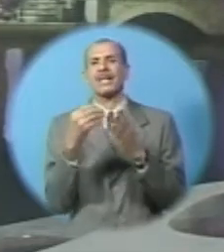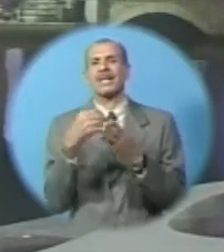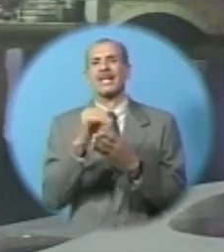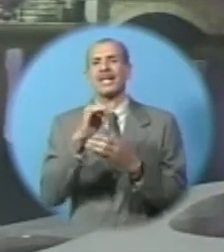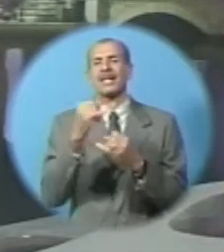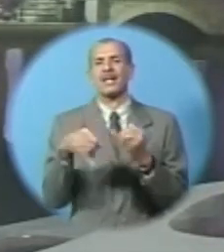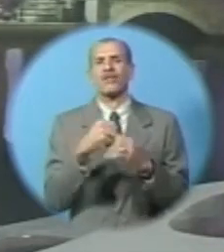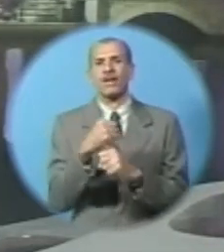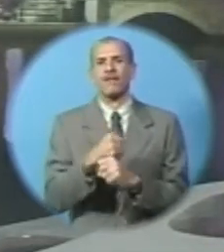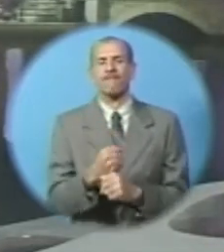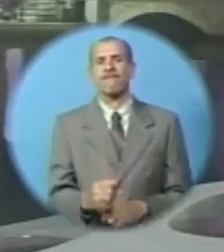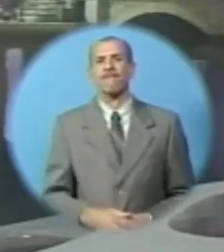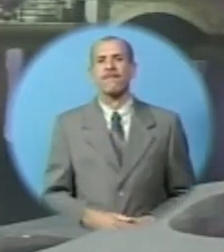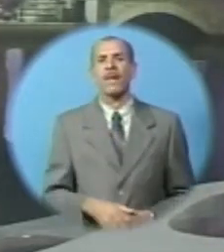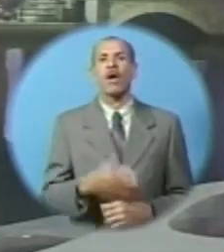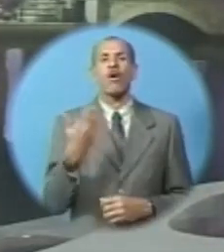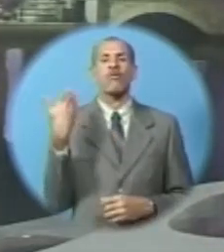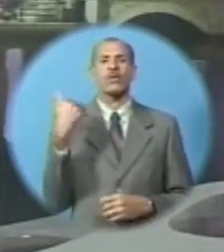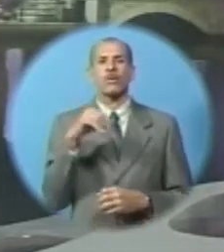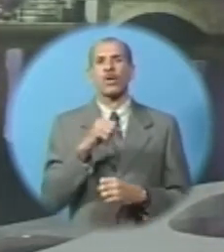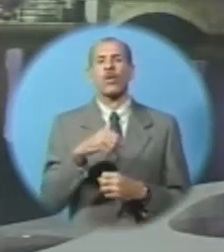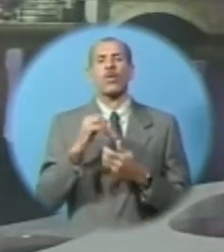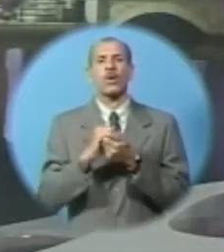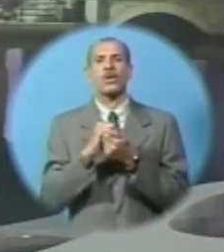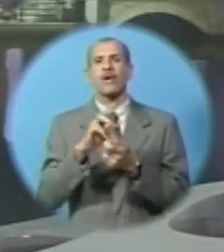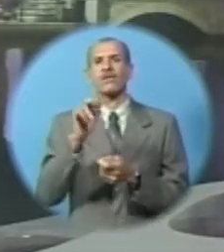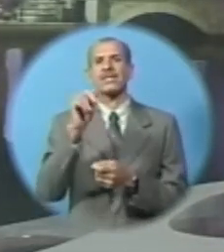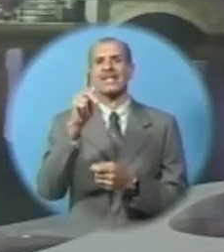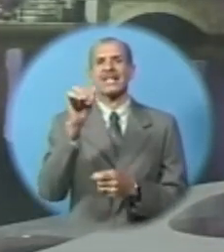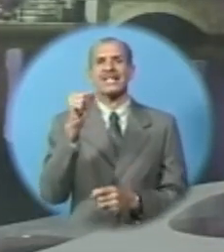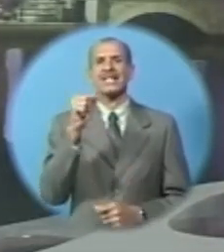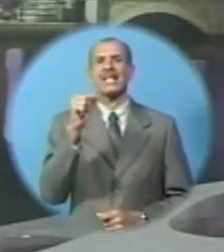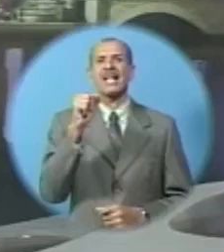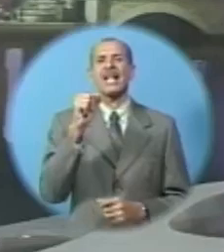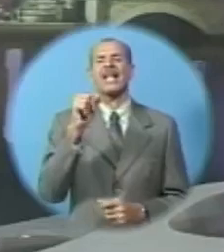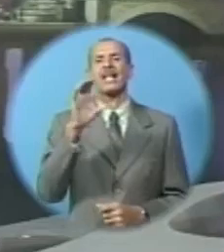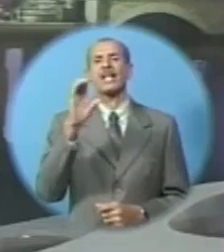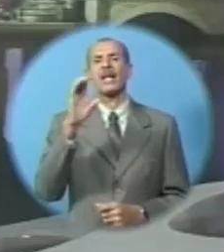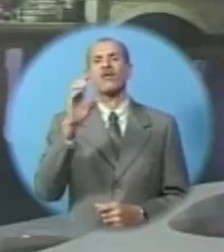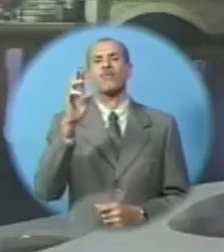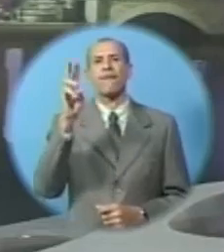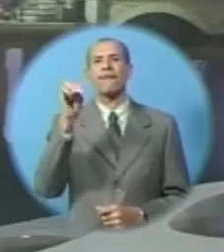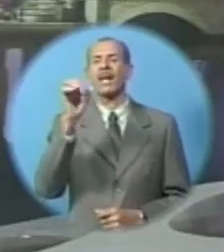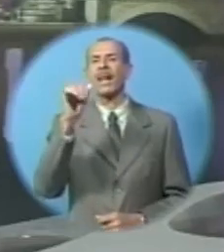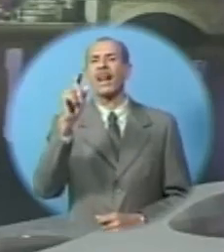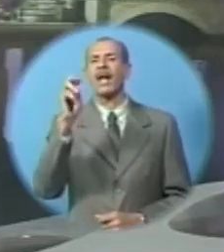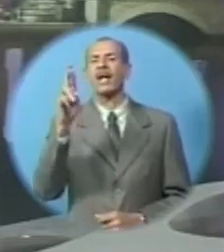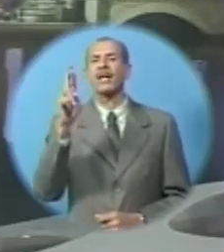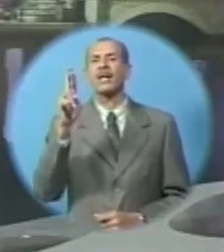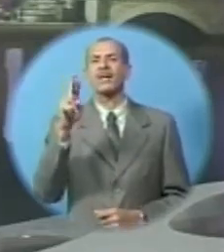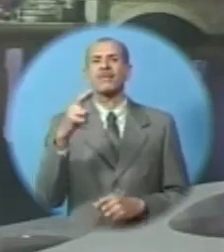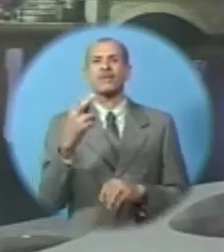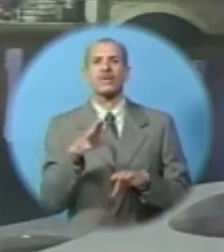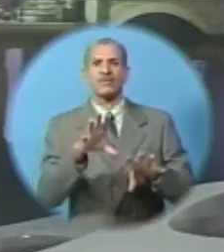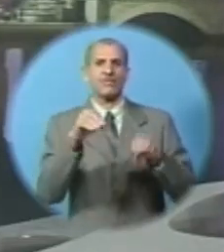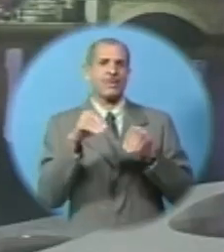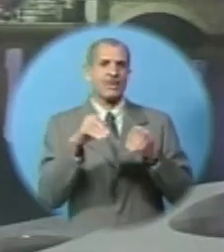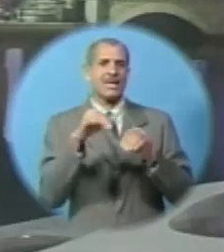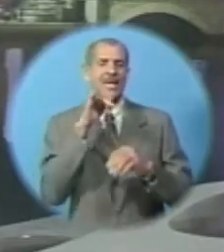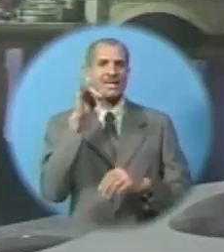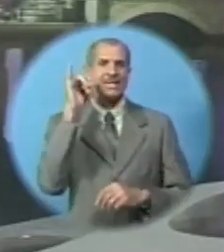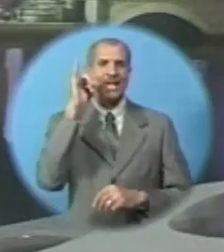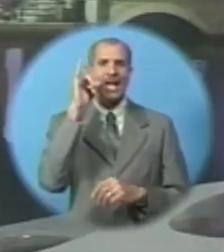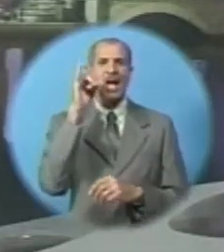year-end. Former owner of Rick's Supermarket, Carlington, Leroy Miller, was laid to rest yesterday at the Coral Ridge Memorial